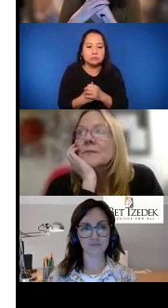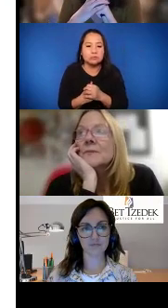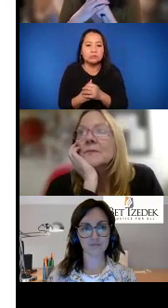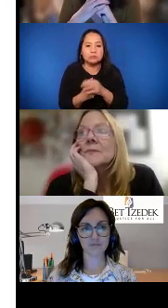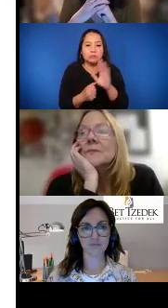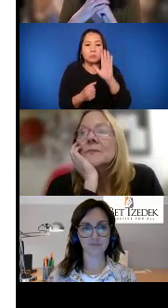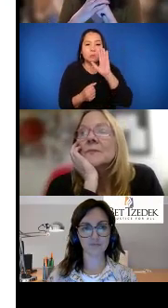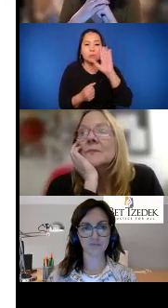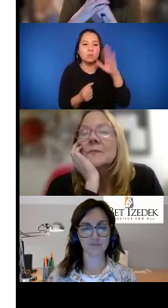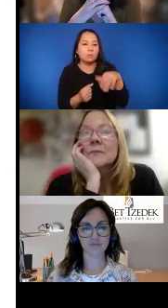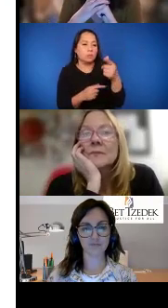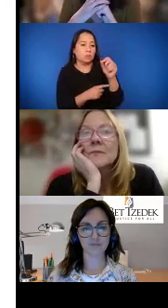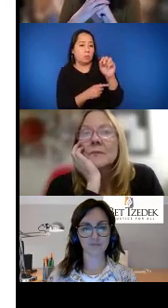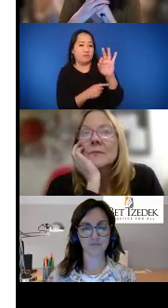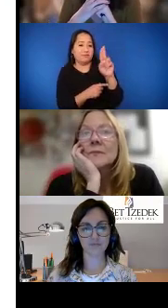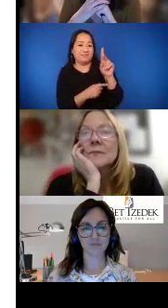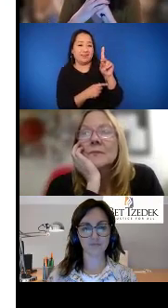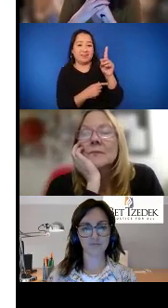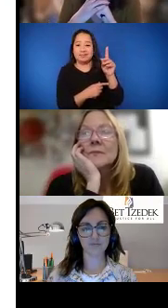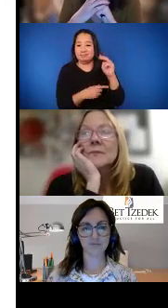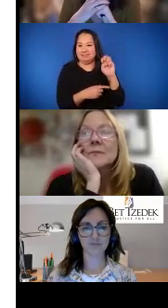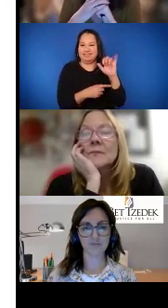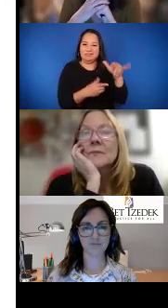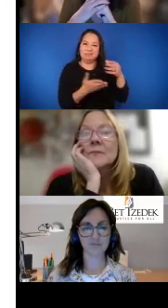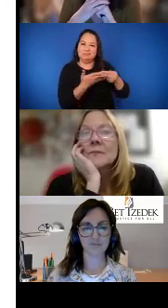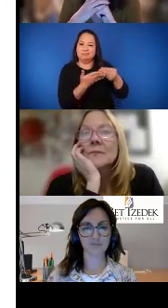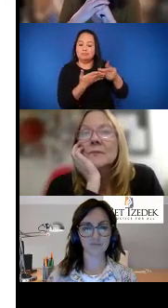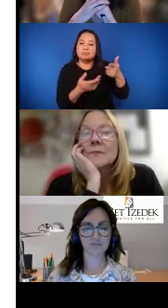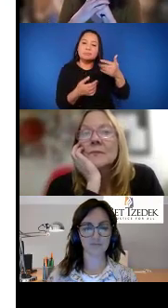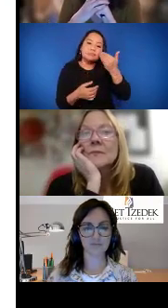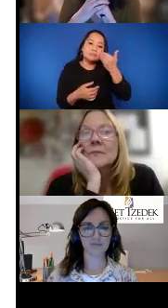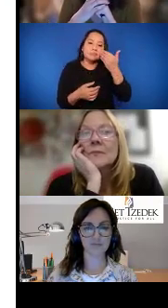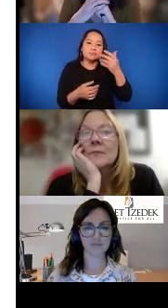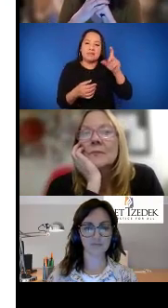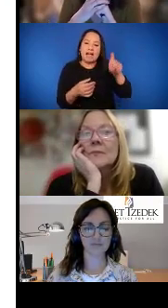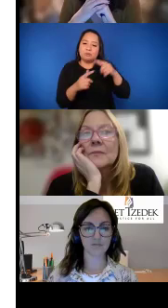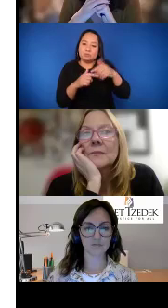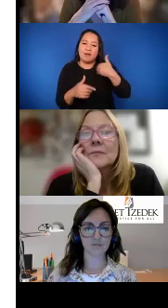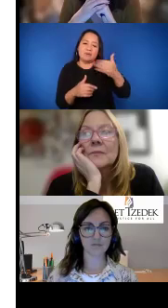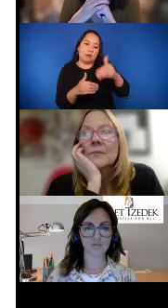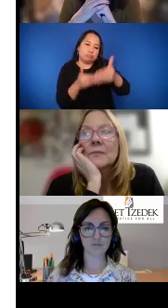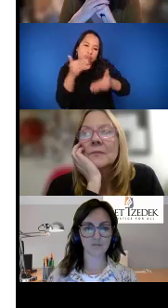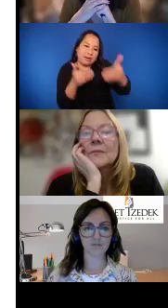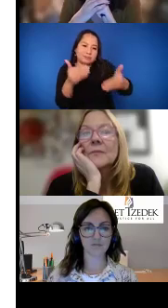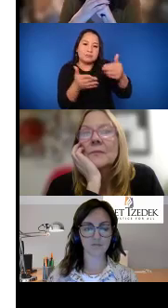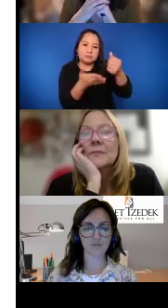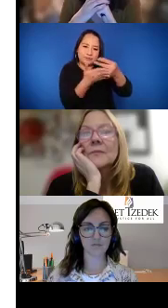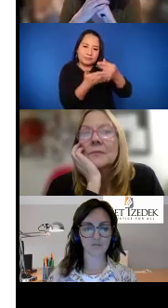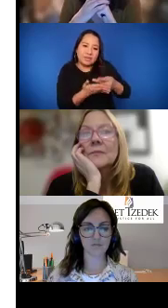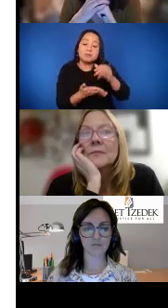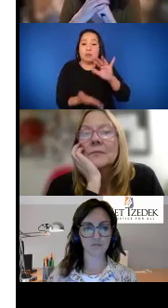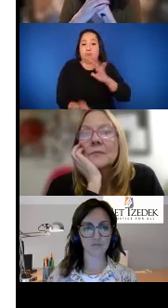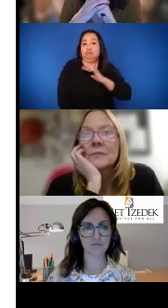is wonderful up front, and they have their own internal policies. So I probably